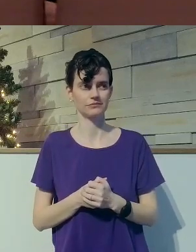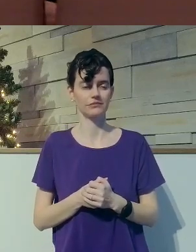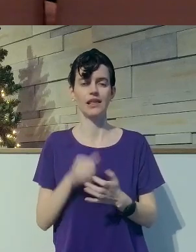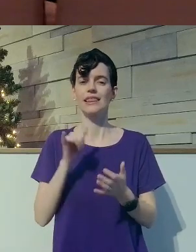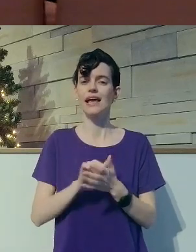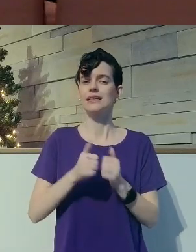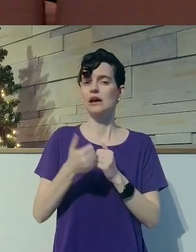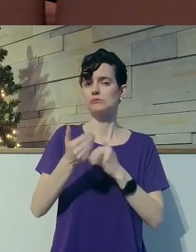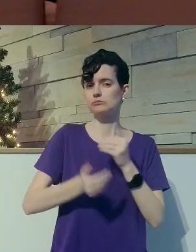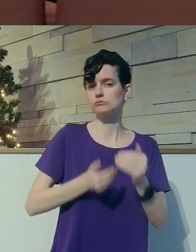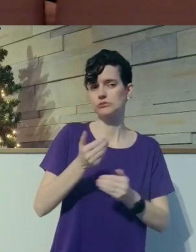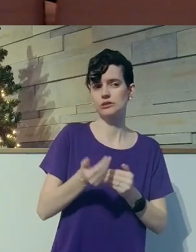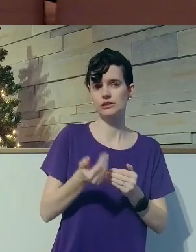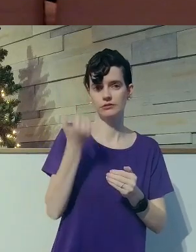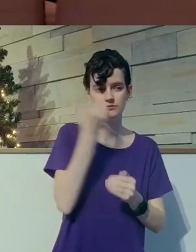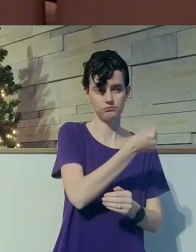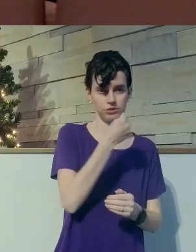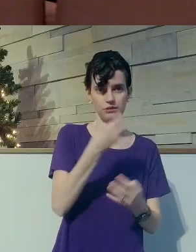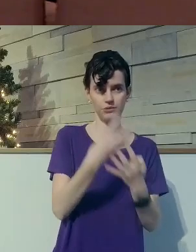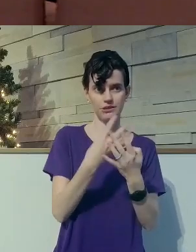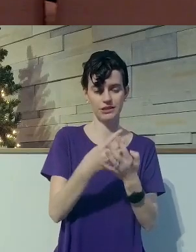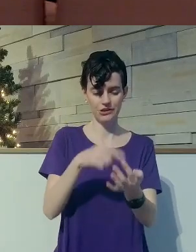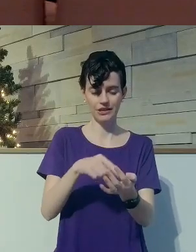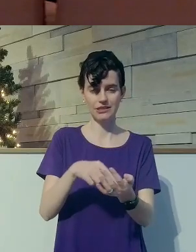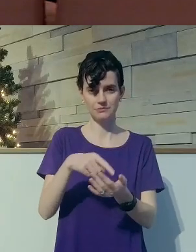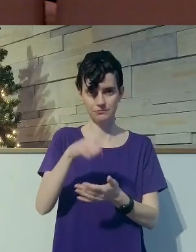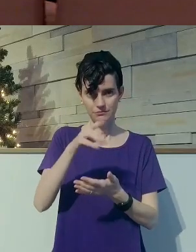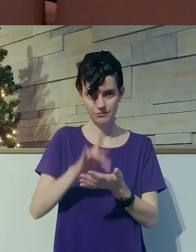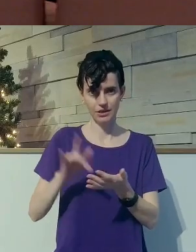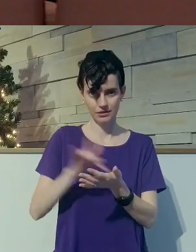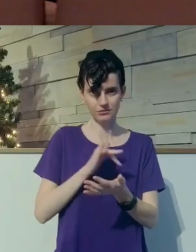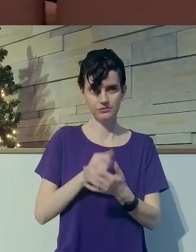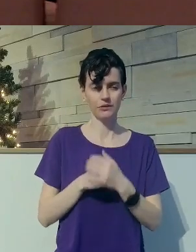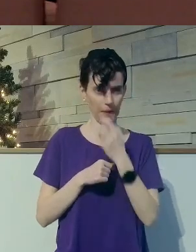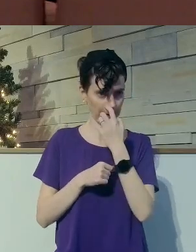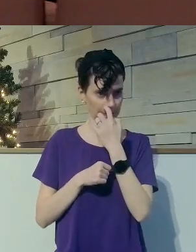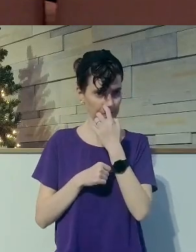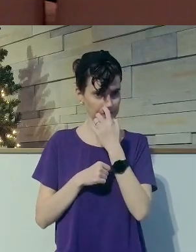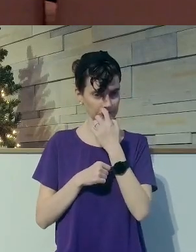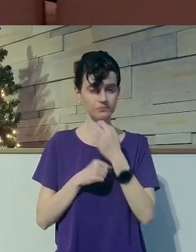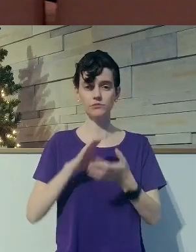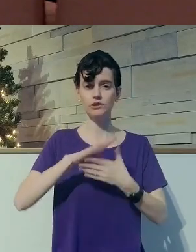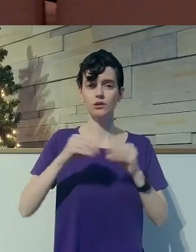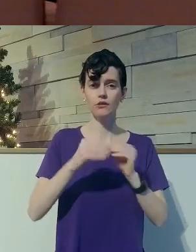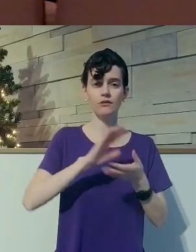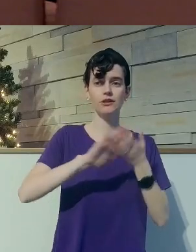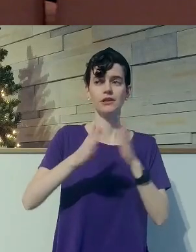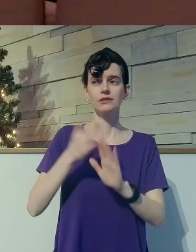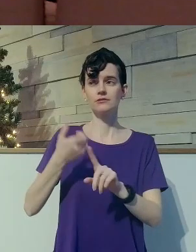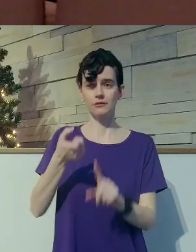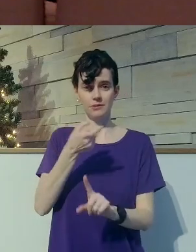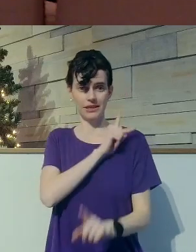And so that's how that worked, to be put in prison and get your debts paid off. A story of forgiveness by the